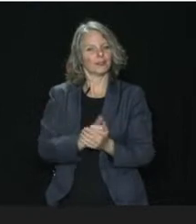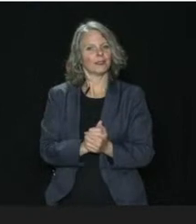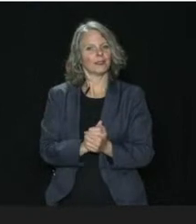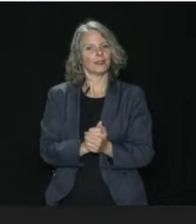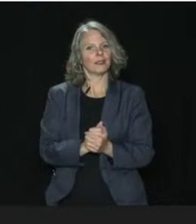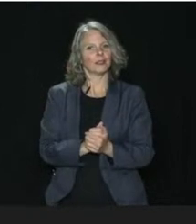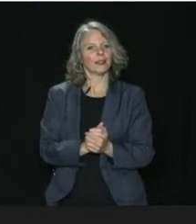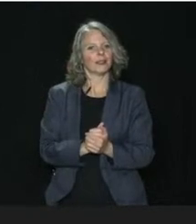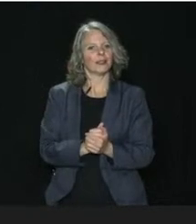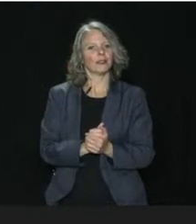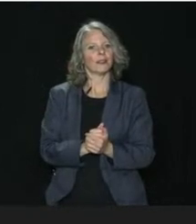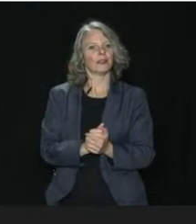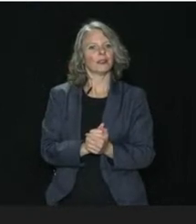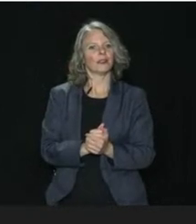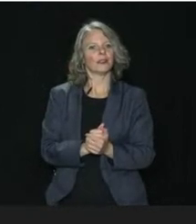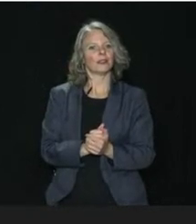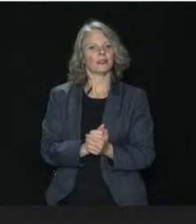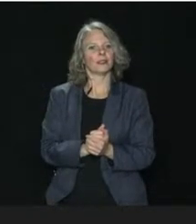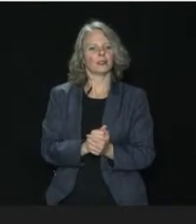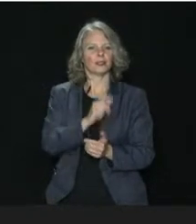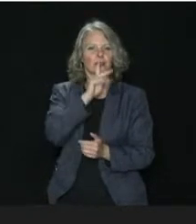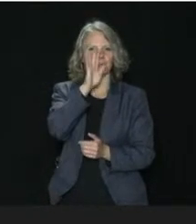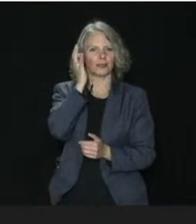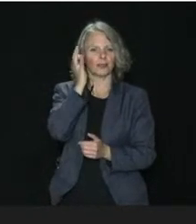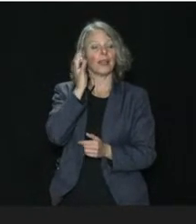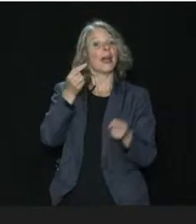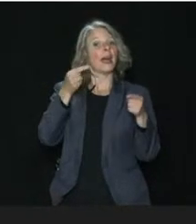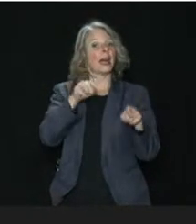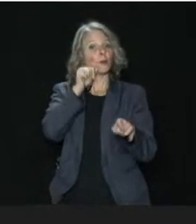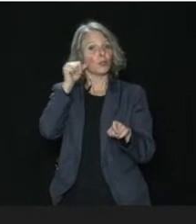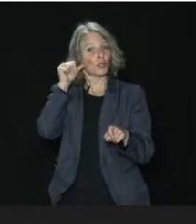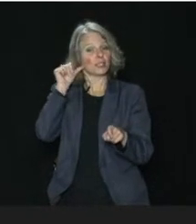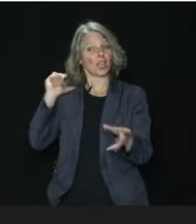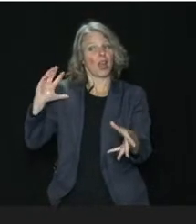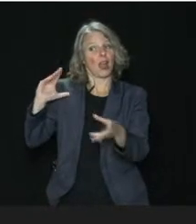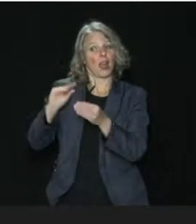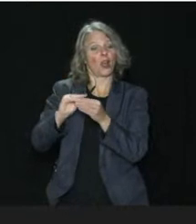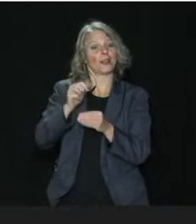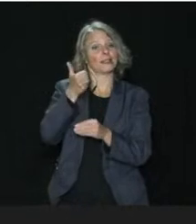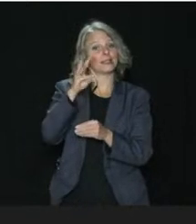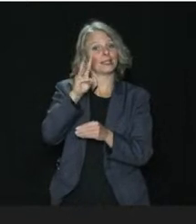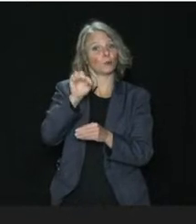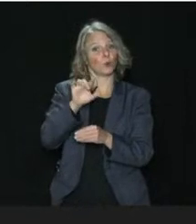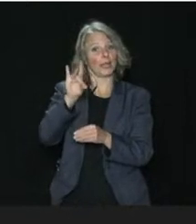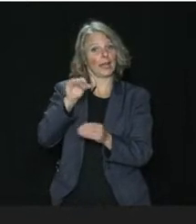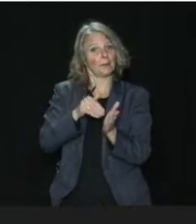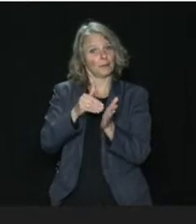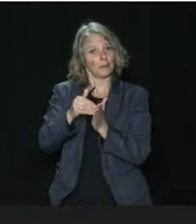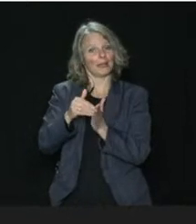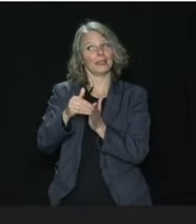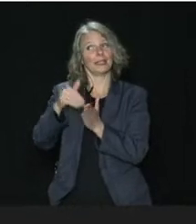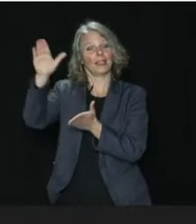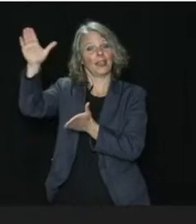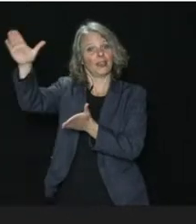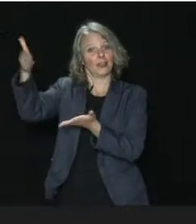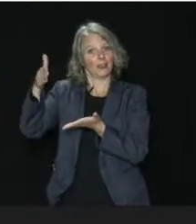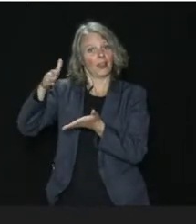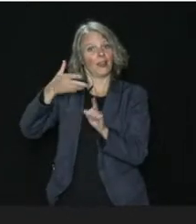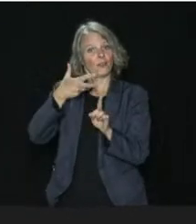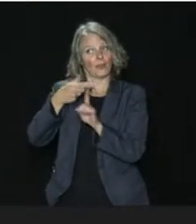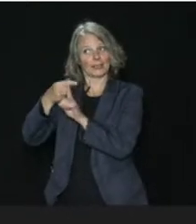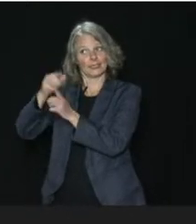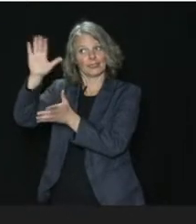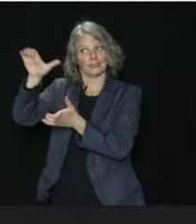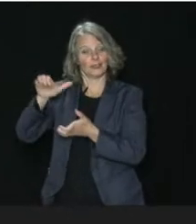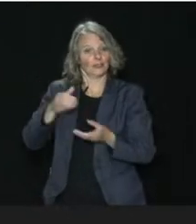date d'hier, as of yesterday, more than 16.8 million doses of COVID-19 vaccines have arrived